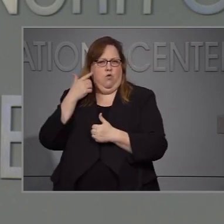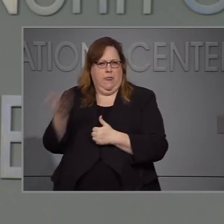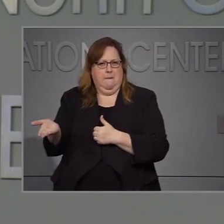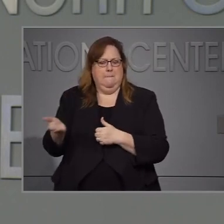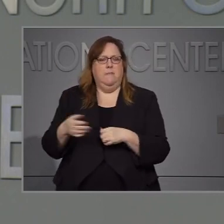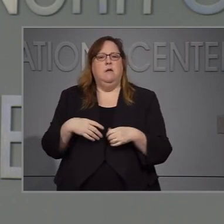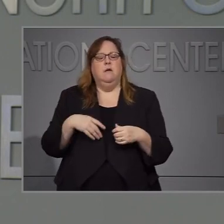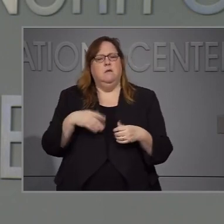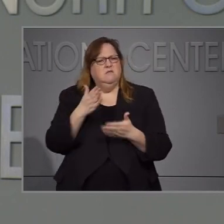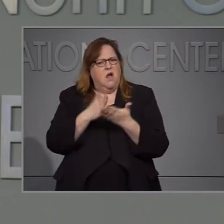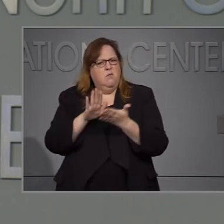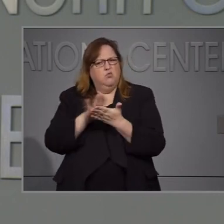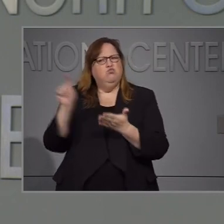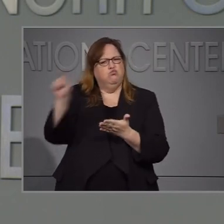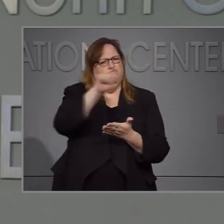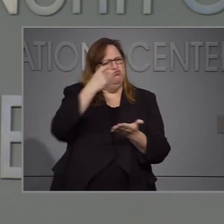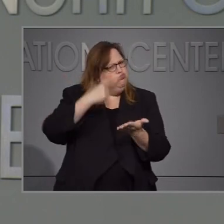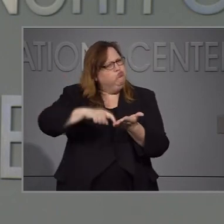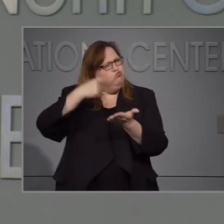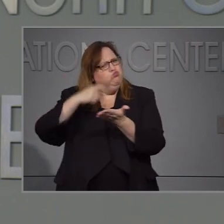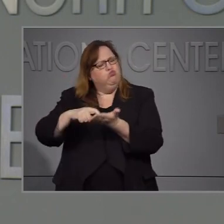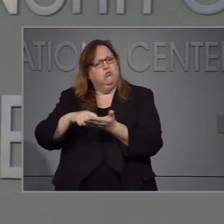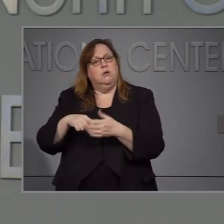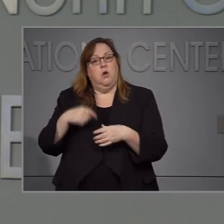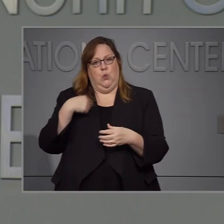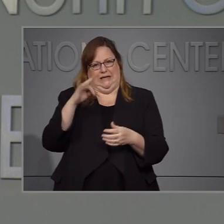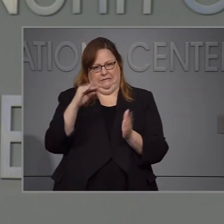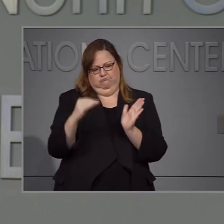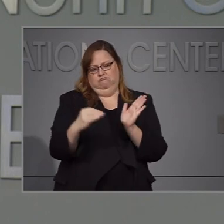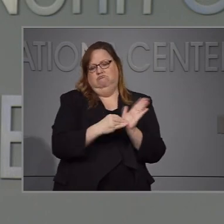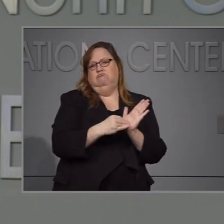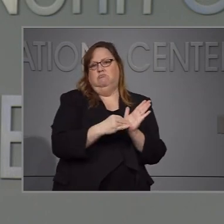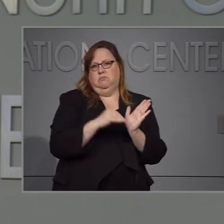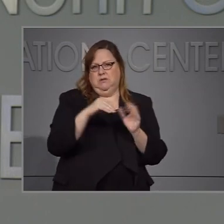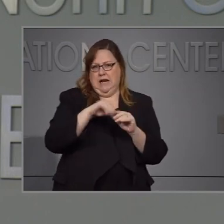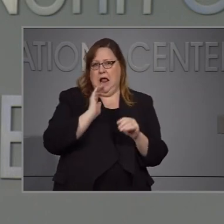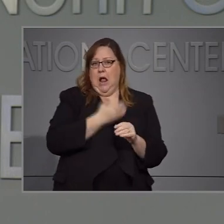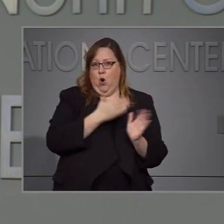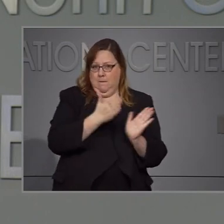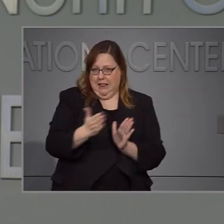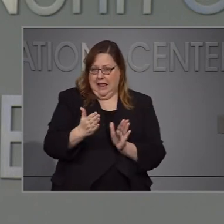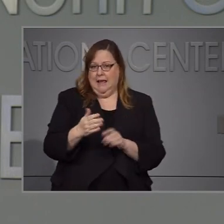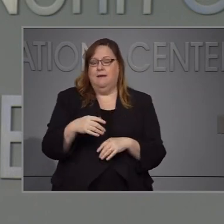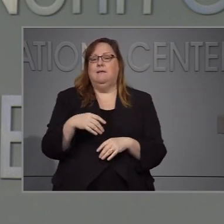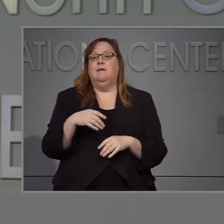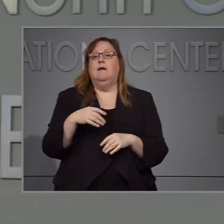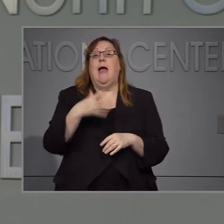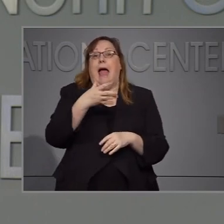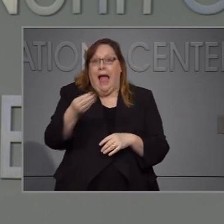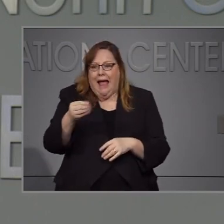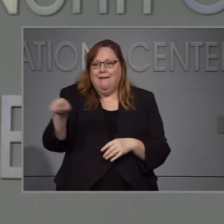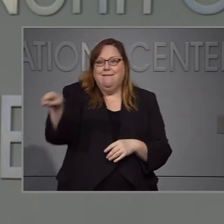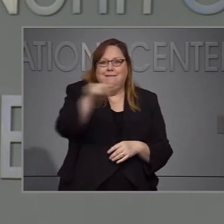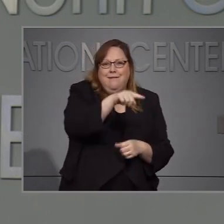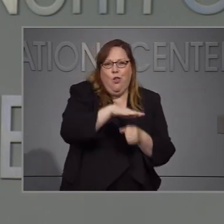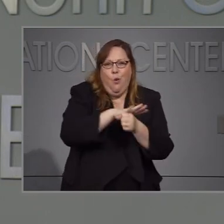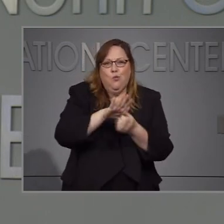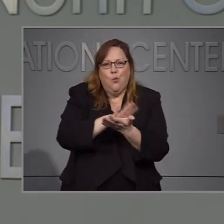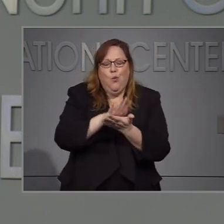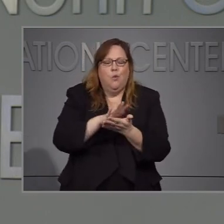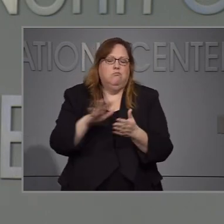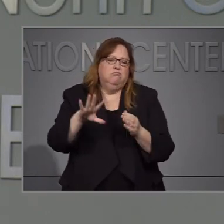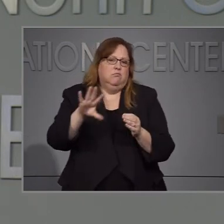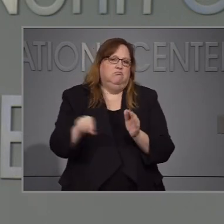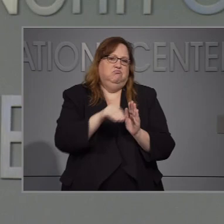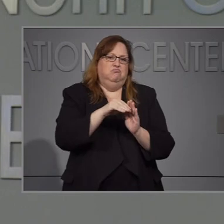that, both in the plans that we proposed and plans that are being adopted by local school districts.